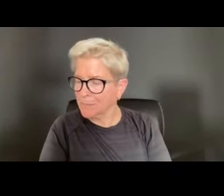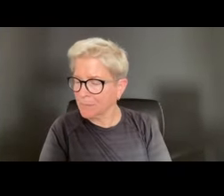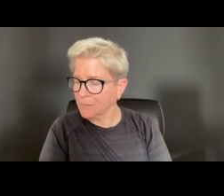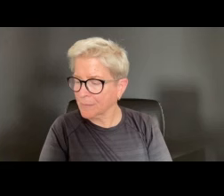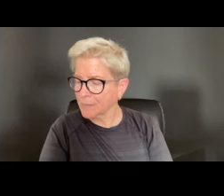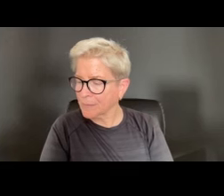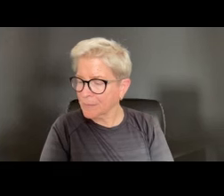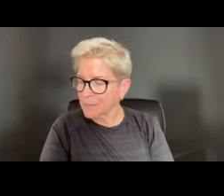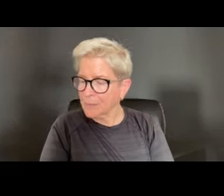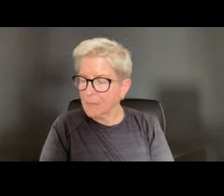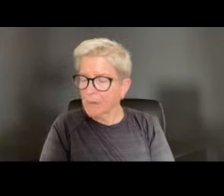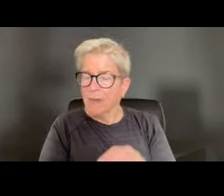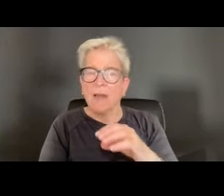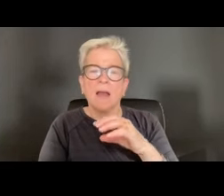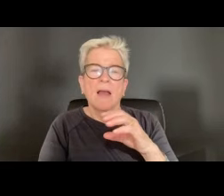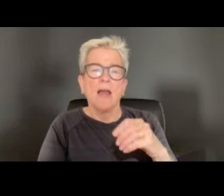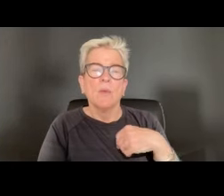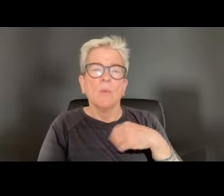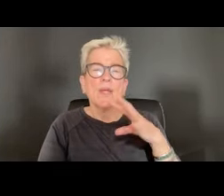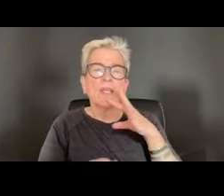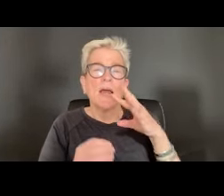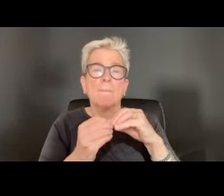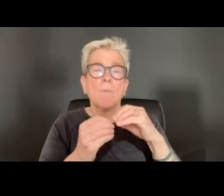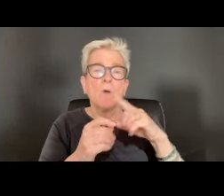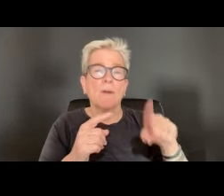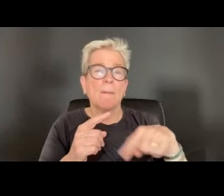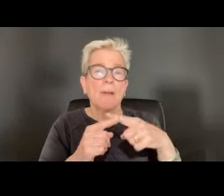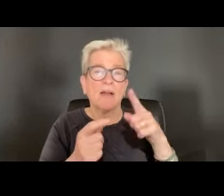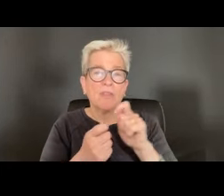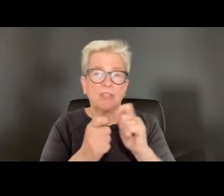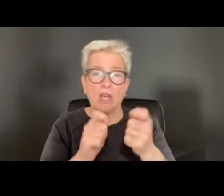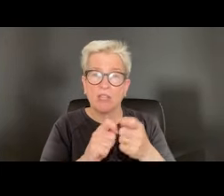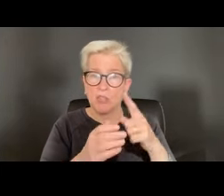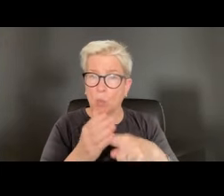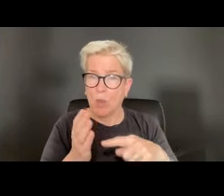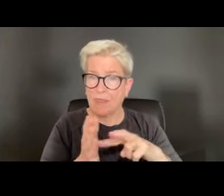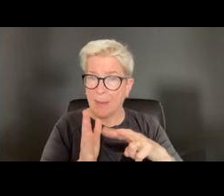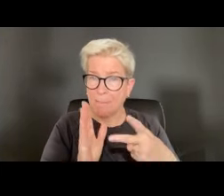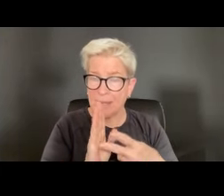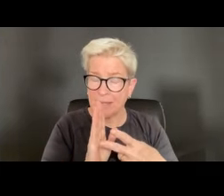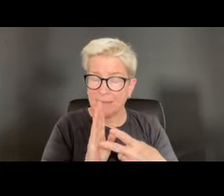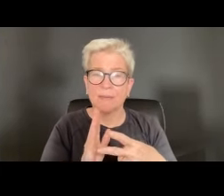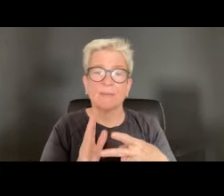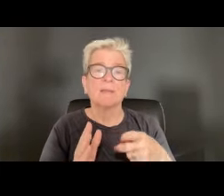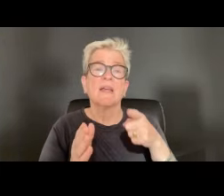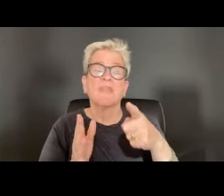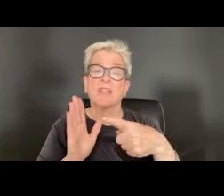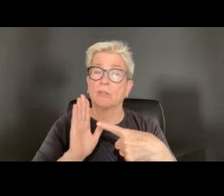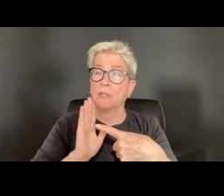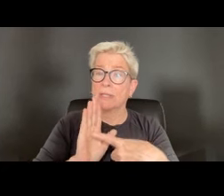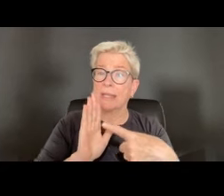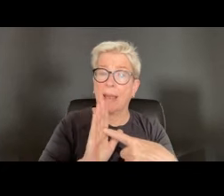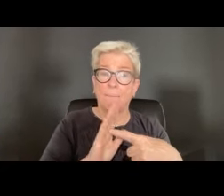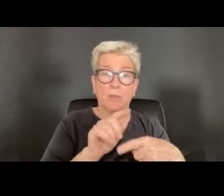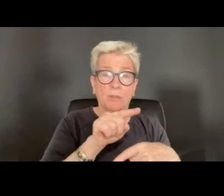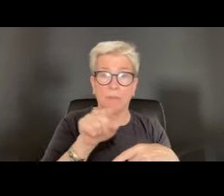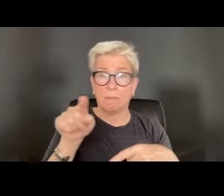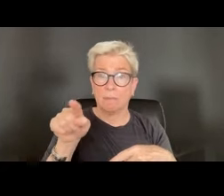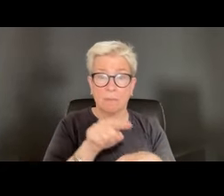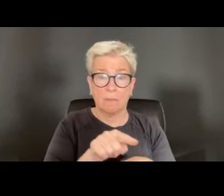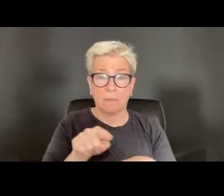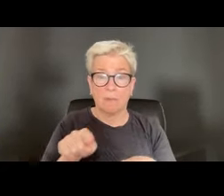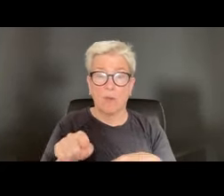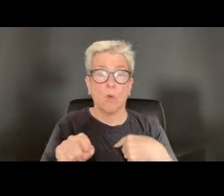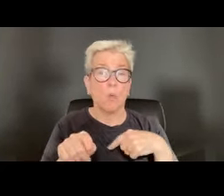I'm going to talk a little bit more about what the changes to neighborhood residential mean. These are examples of what could potentially be built on